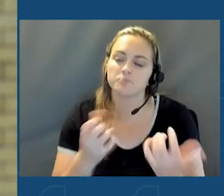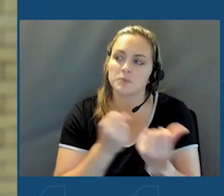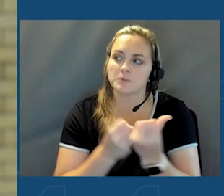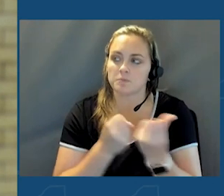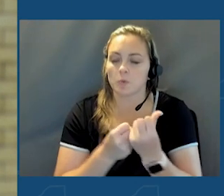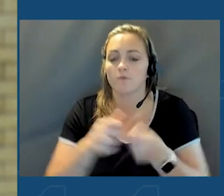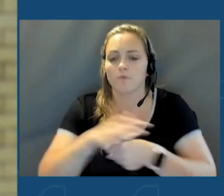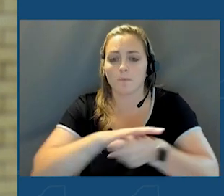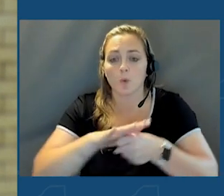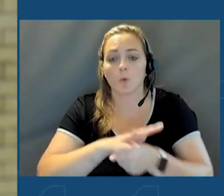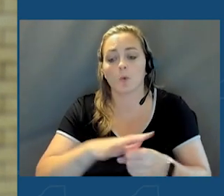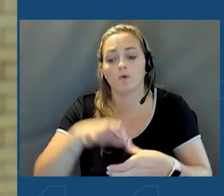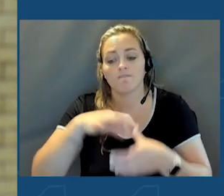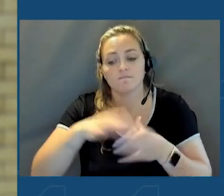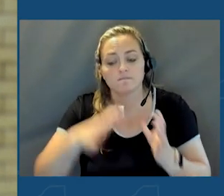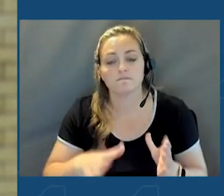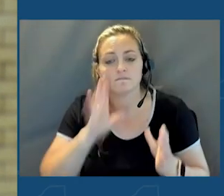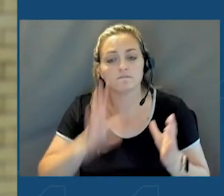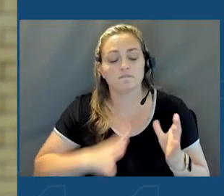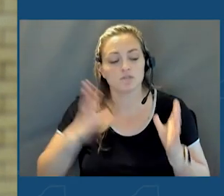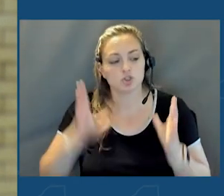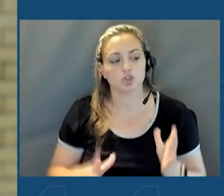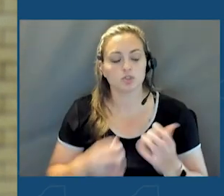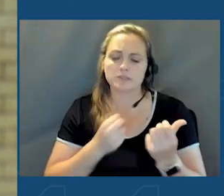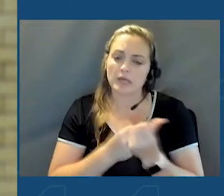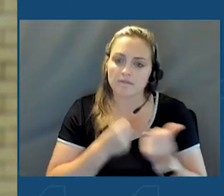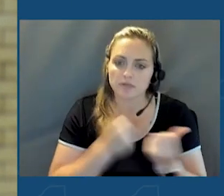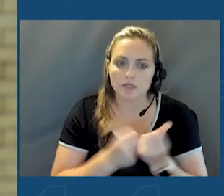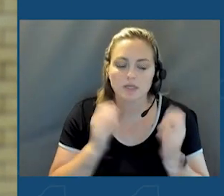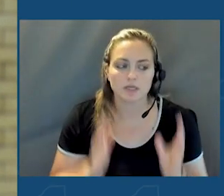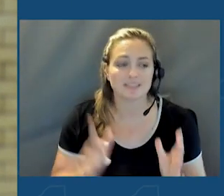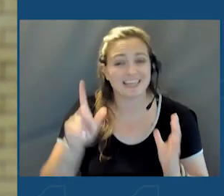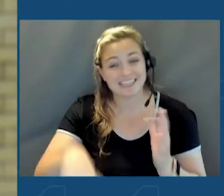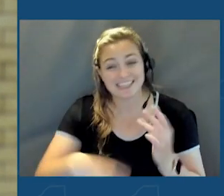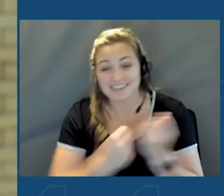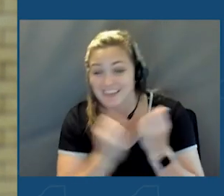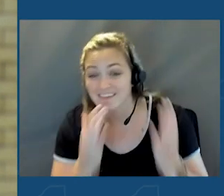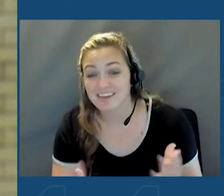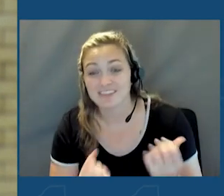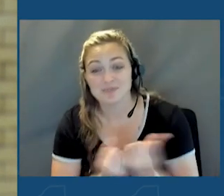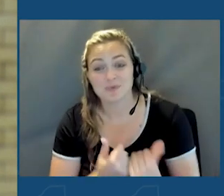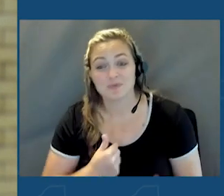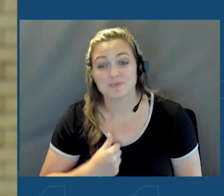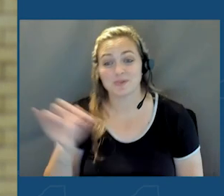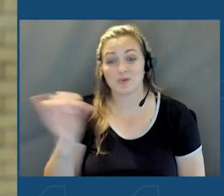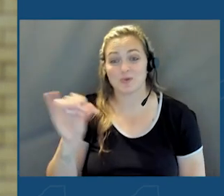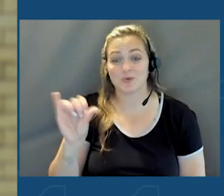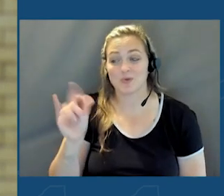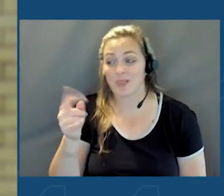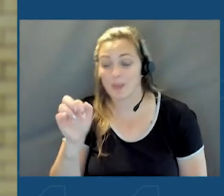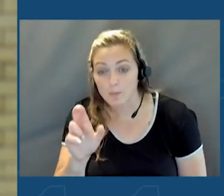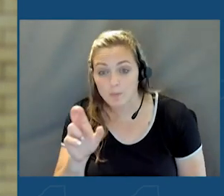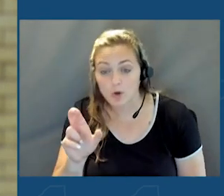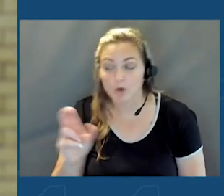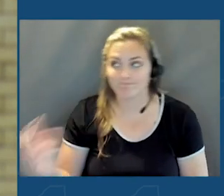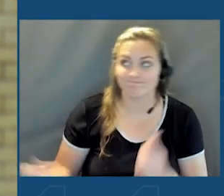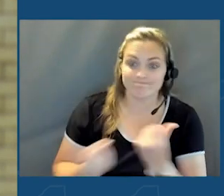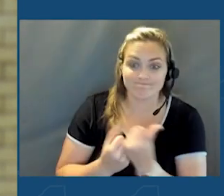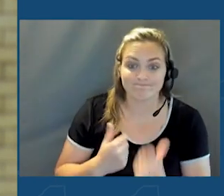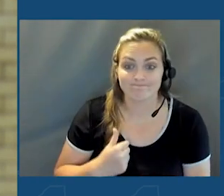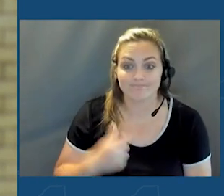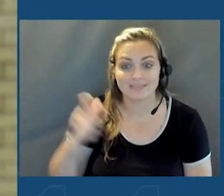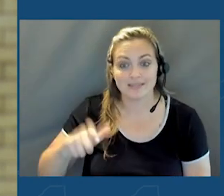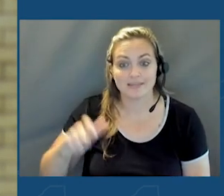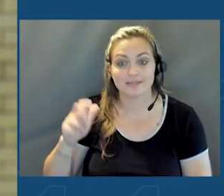elected officials and the advocates. I need the advocates on my side. I need labor on my side to build